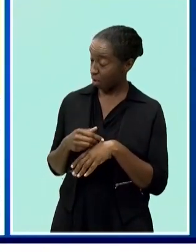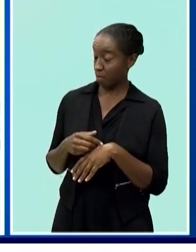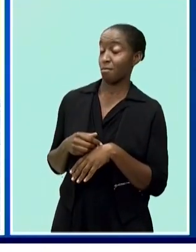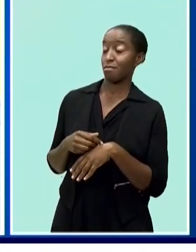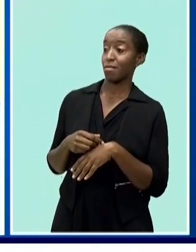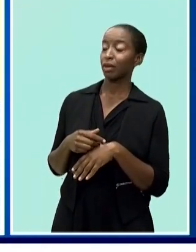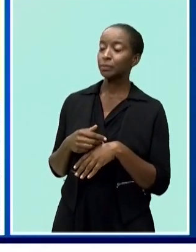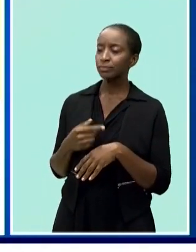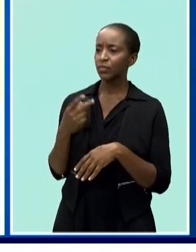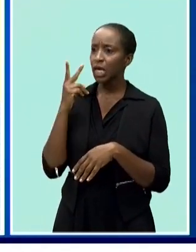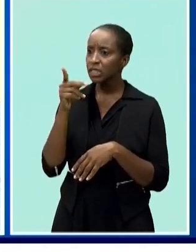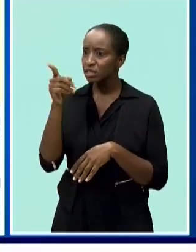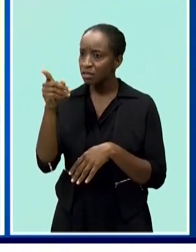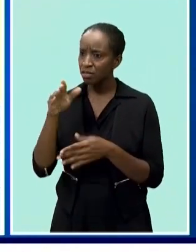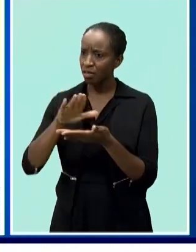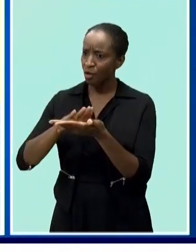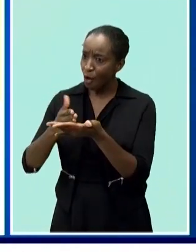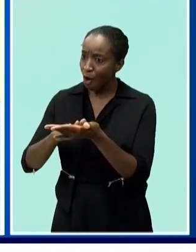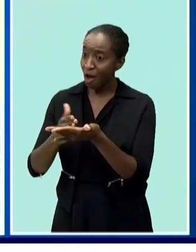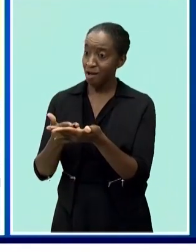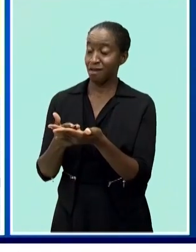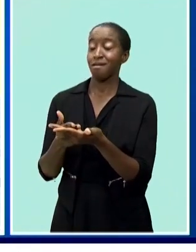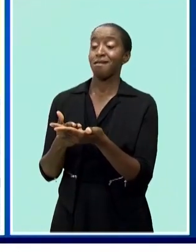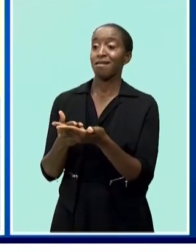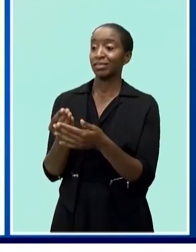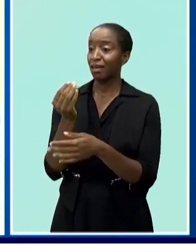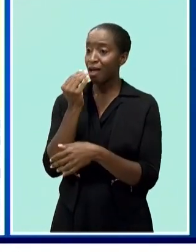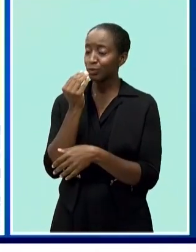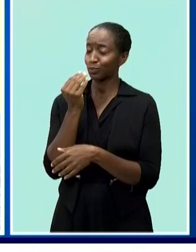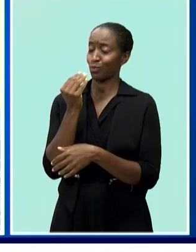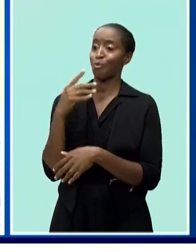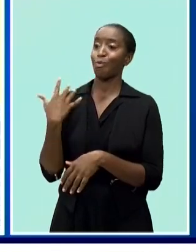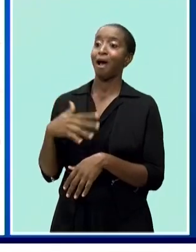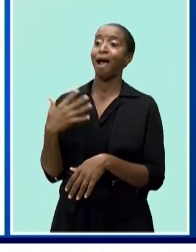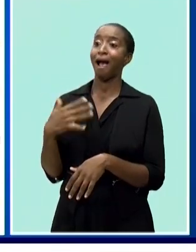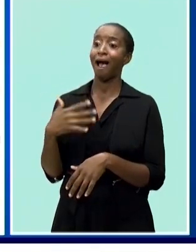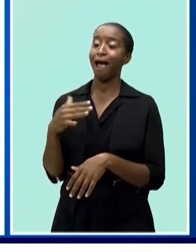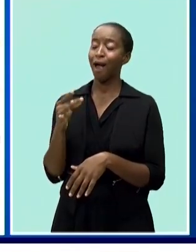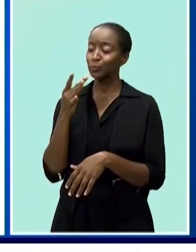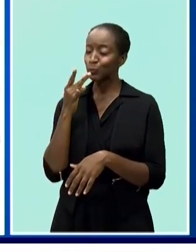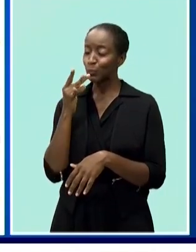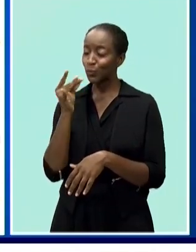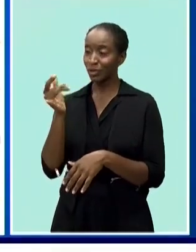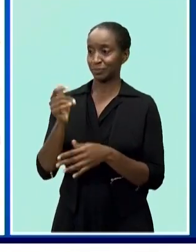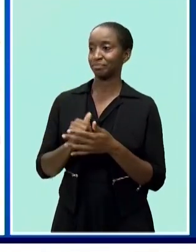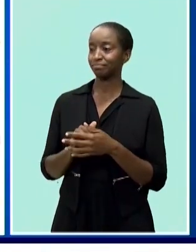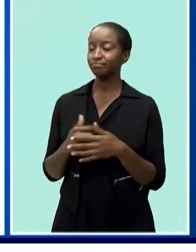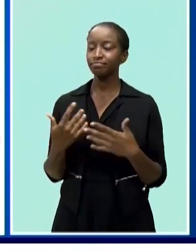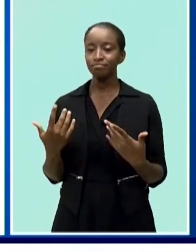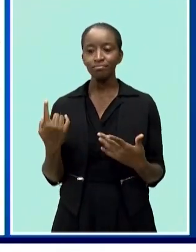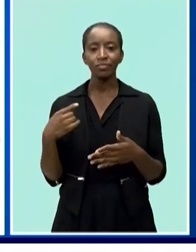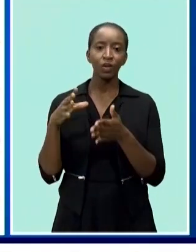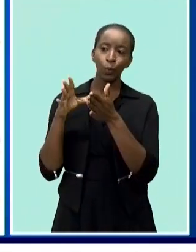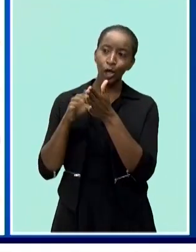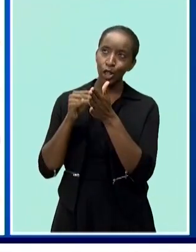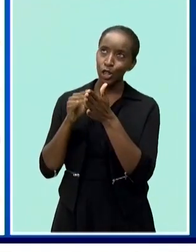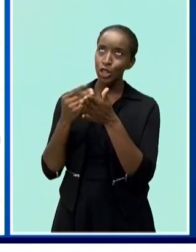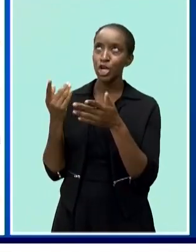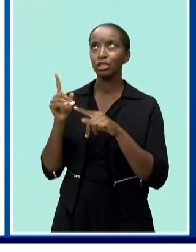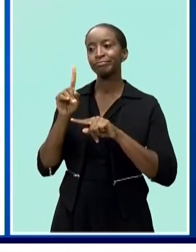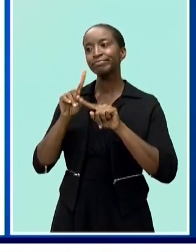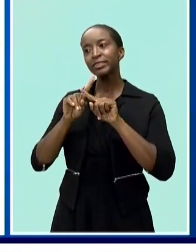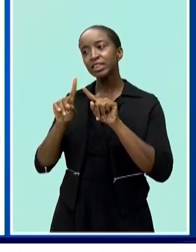them making it, I was surprised. It tastes very good. We learned a lot of nutrition facts. We